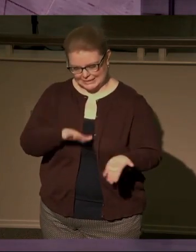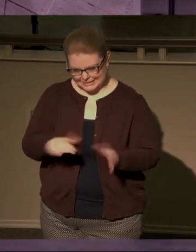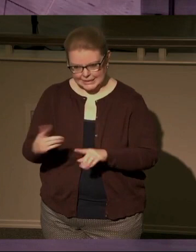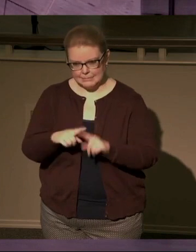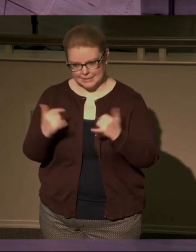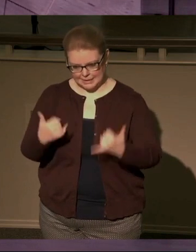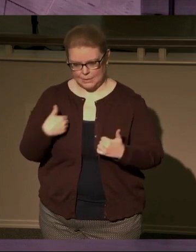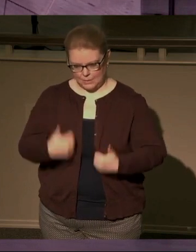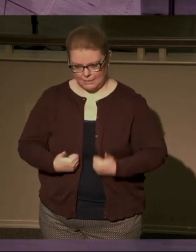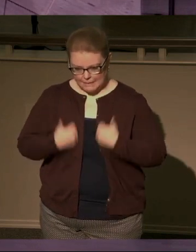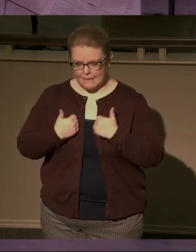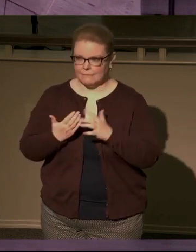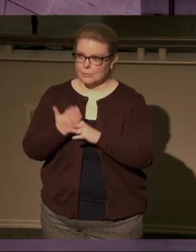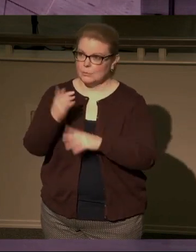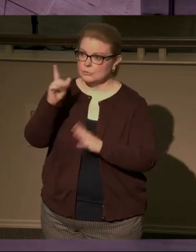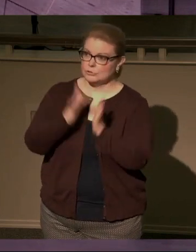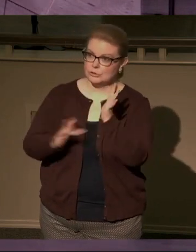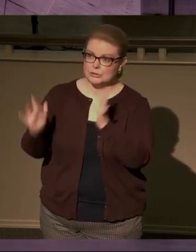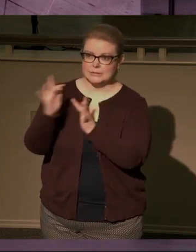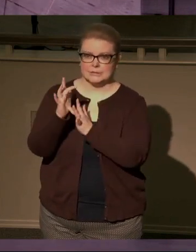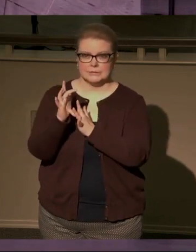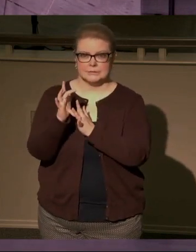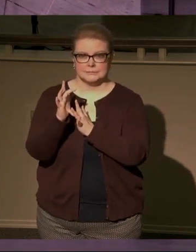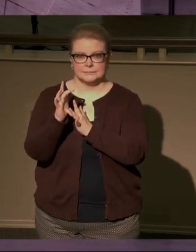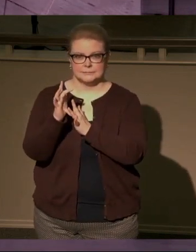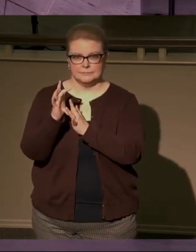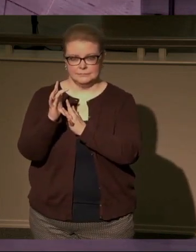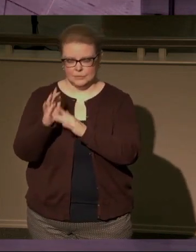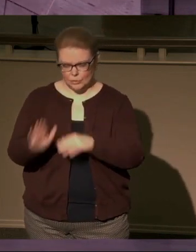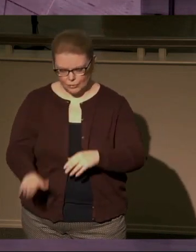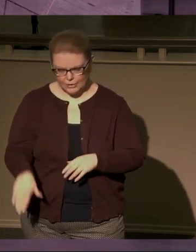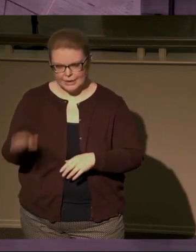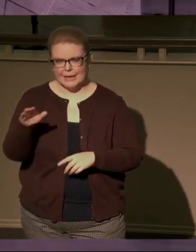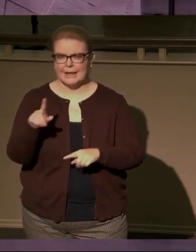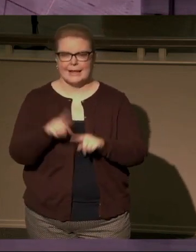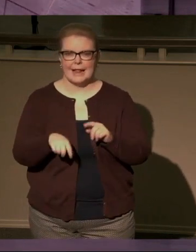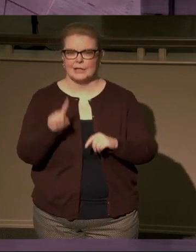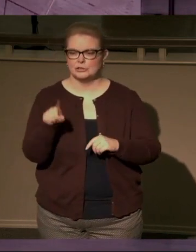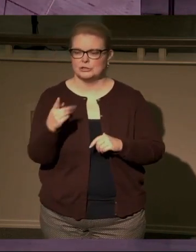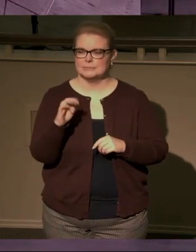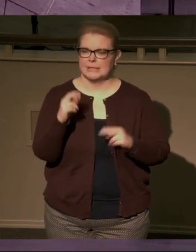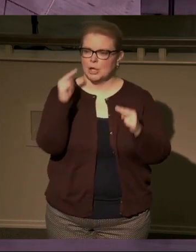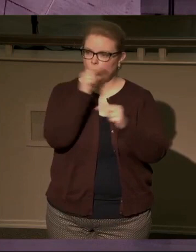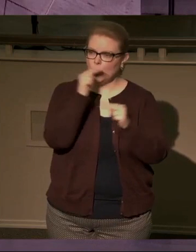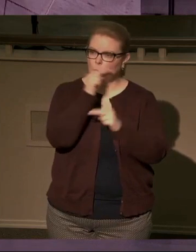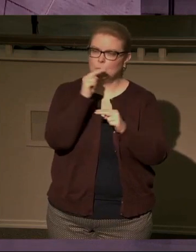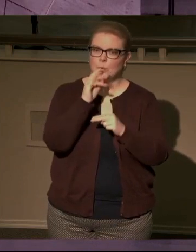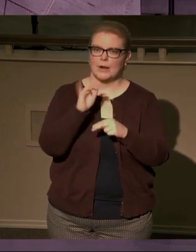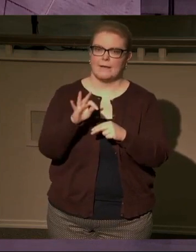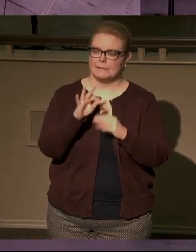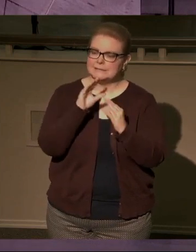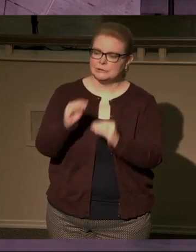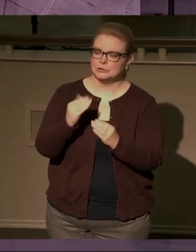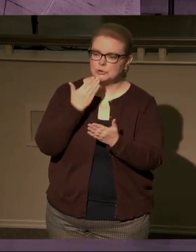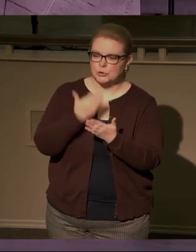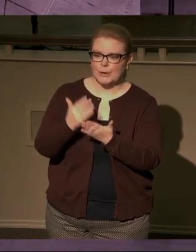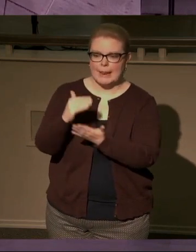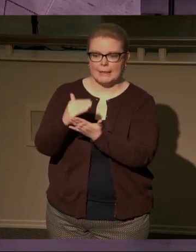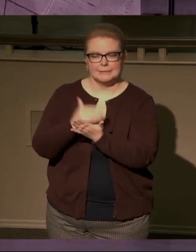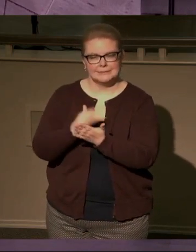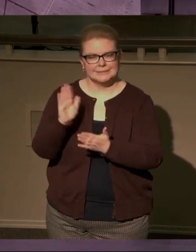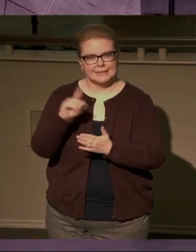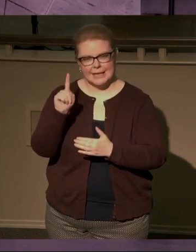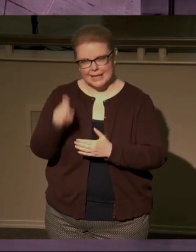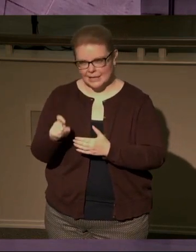Jesus. And from the earliest days, it cannot be a cartoon of morality. It has to be the fabric of your